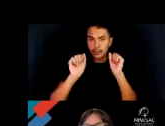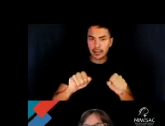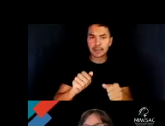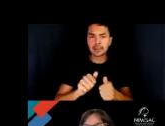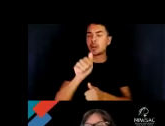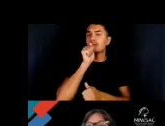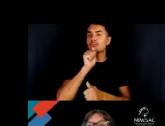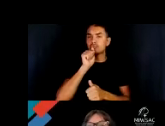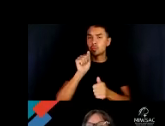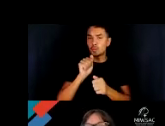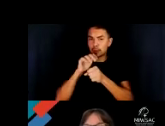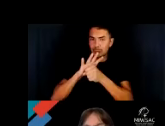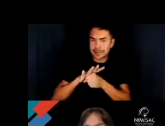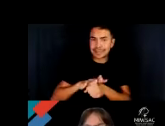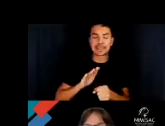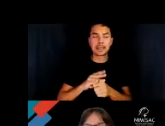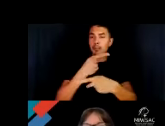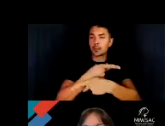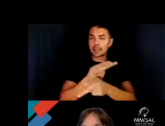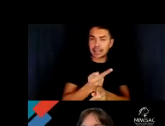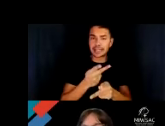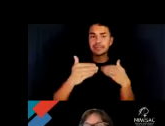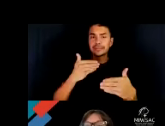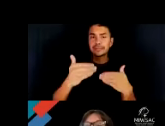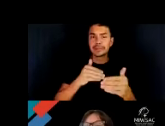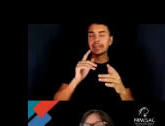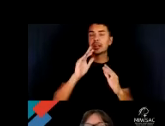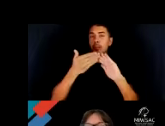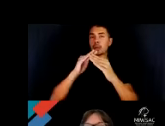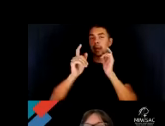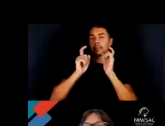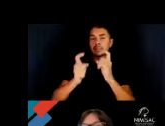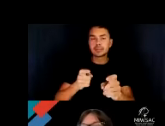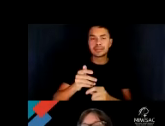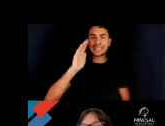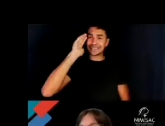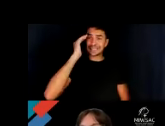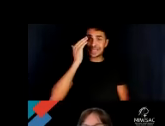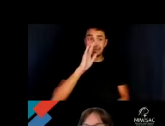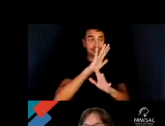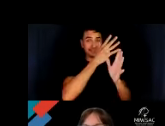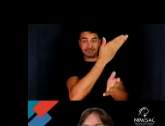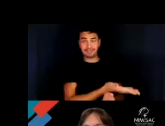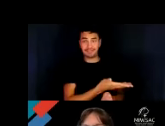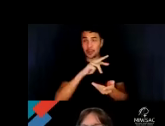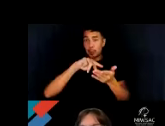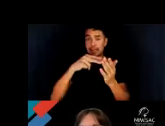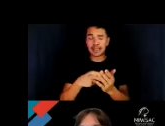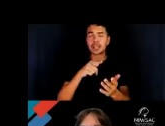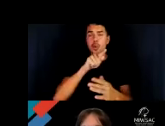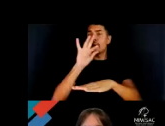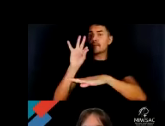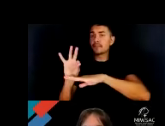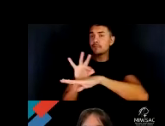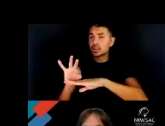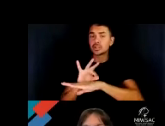health as you are able to be functioning, you have an understanding of how you are and how